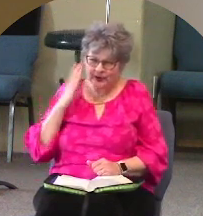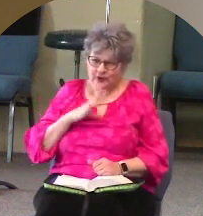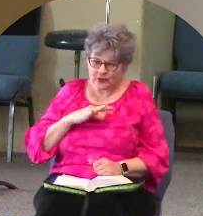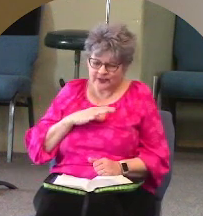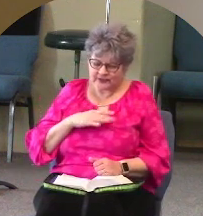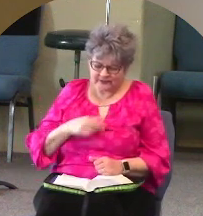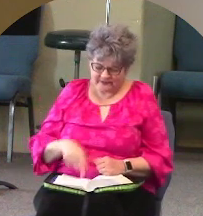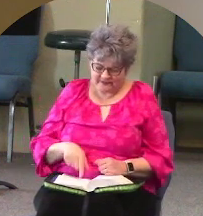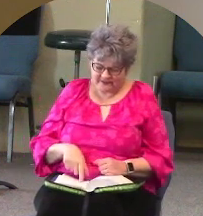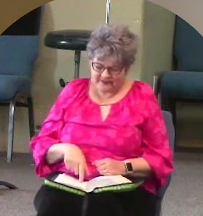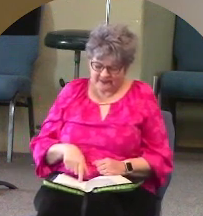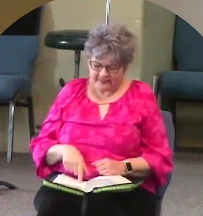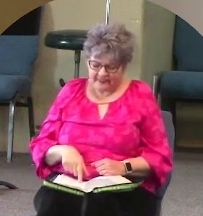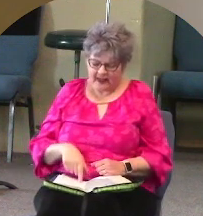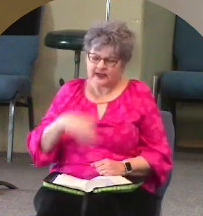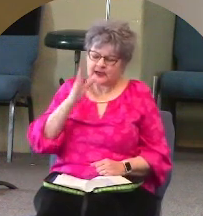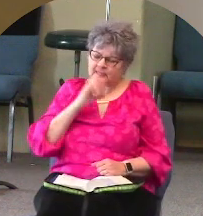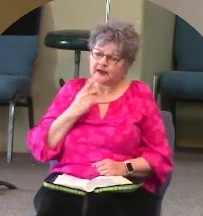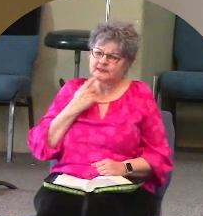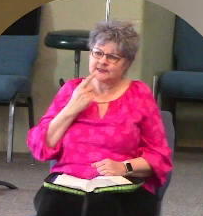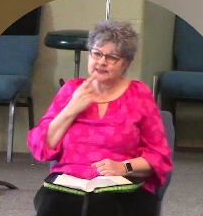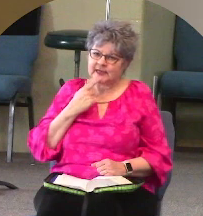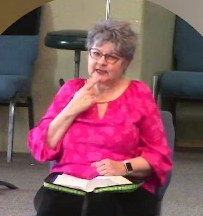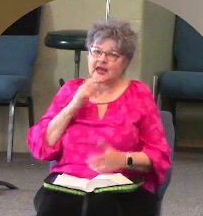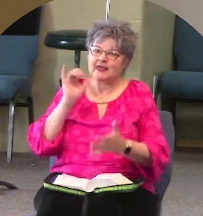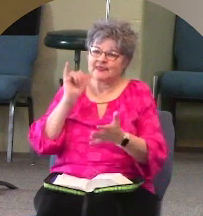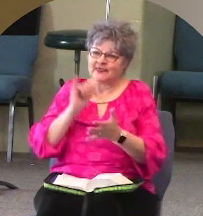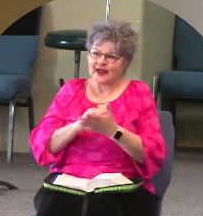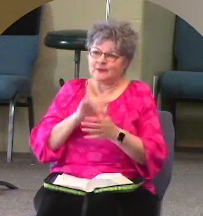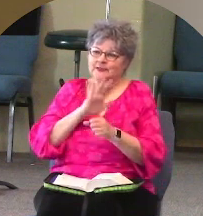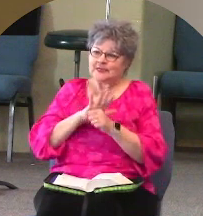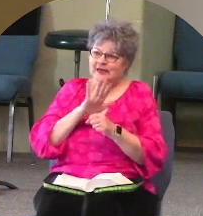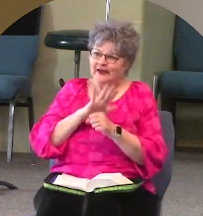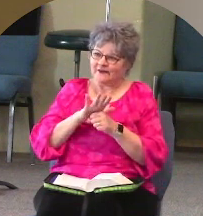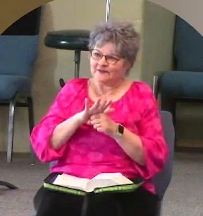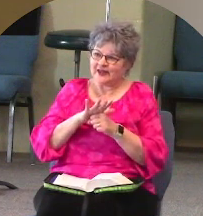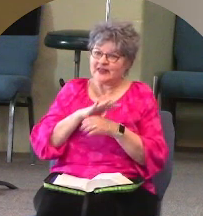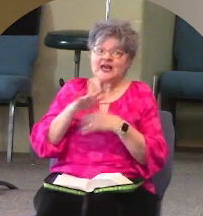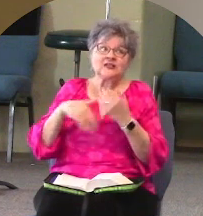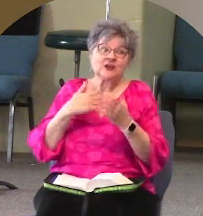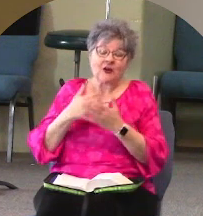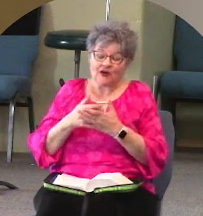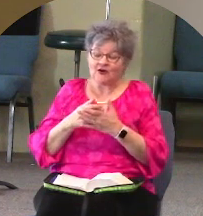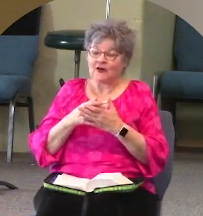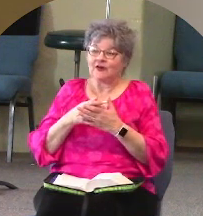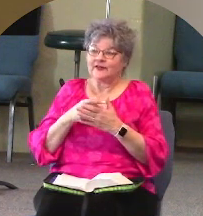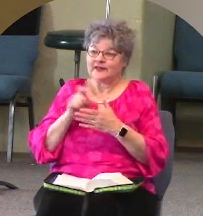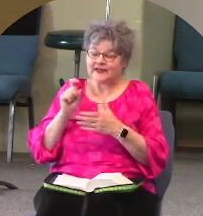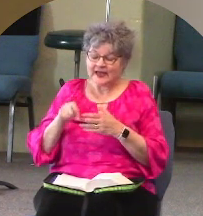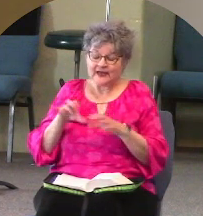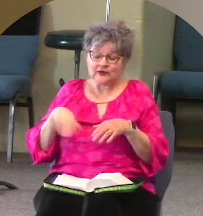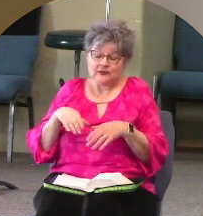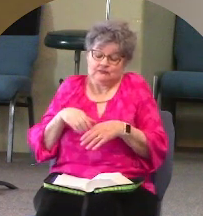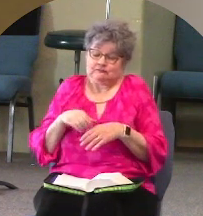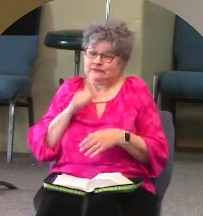whole thing is? Is that God said that was enough. That's all he had to do. I don't get